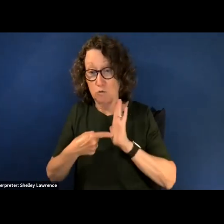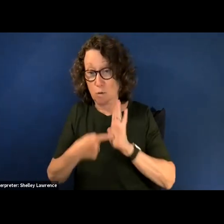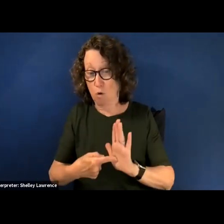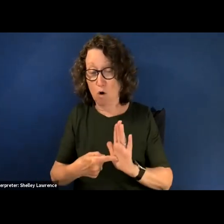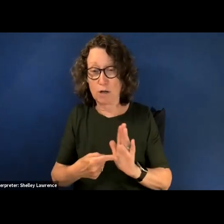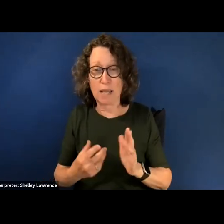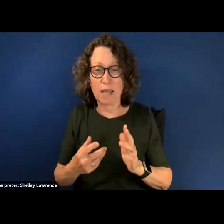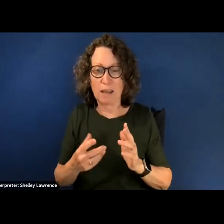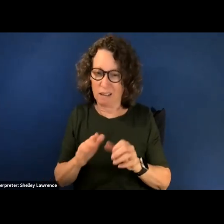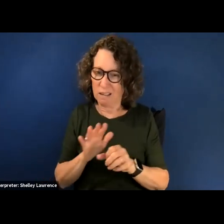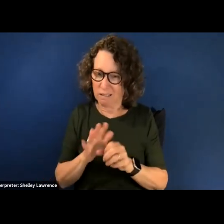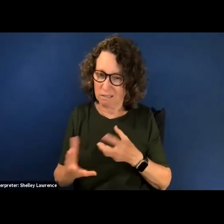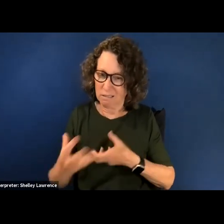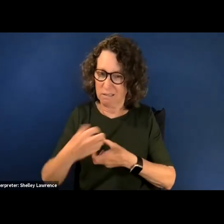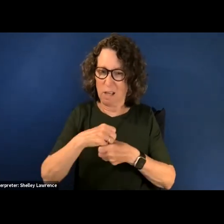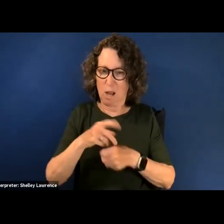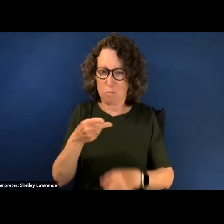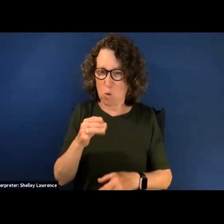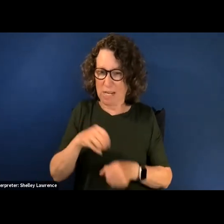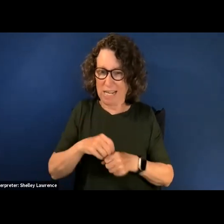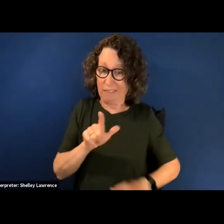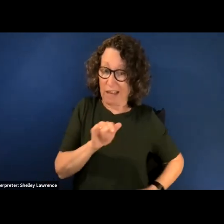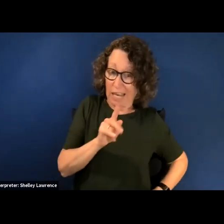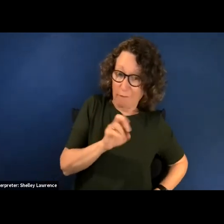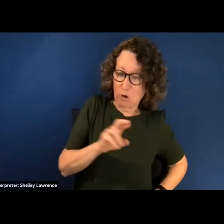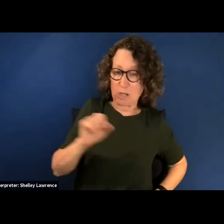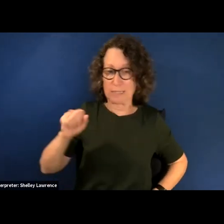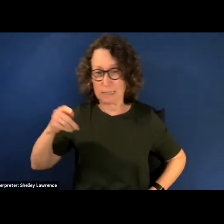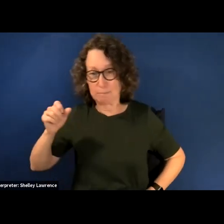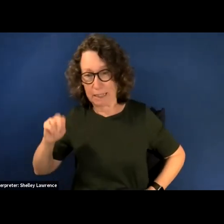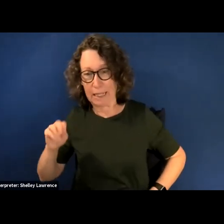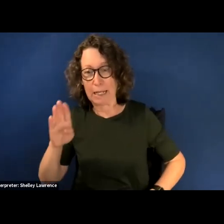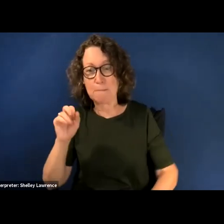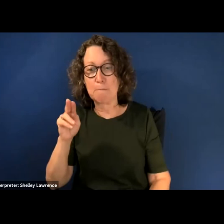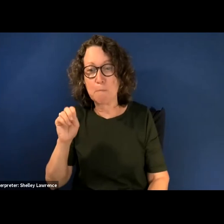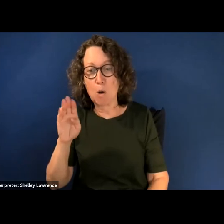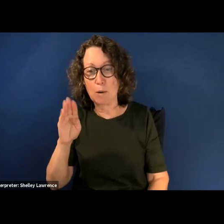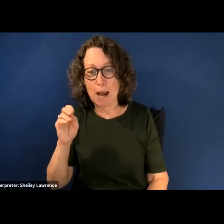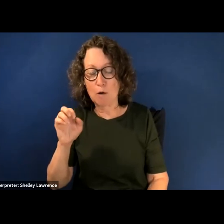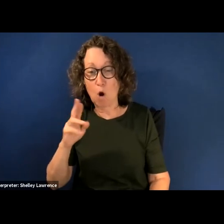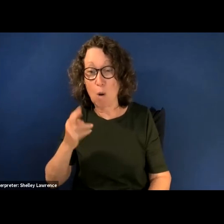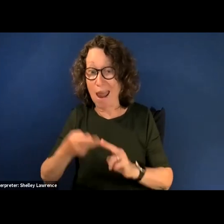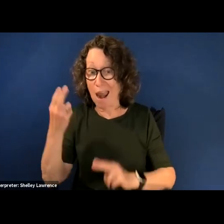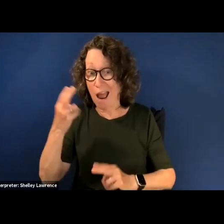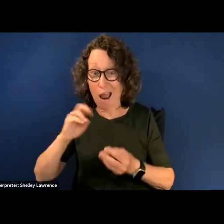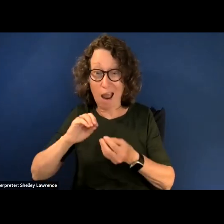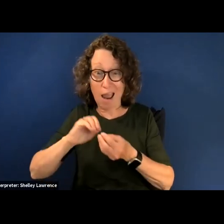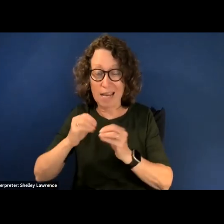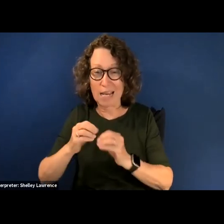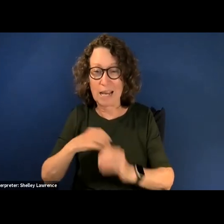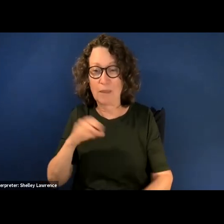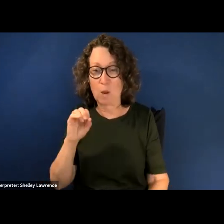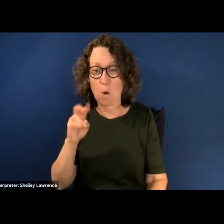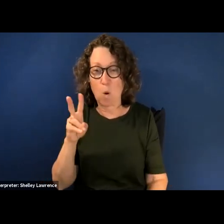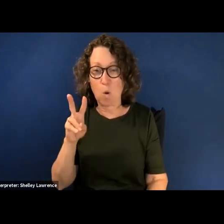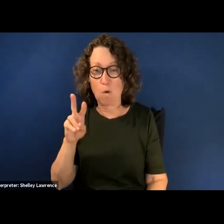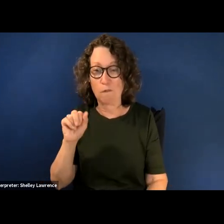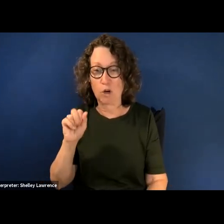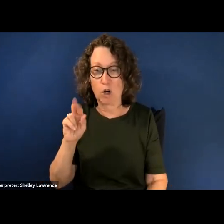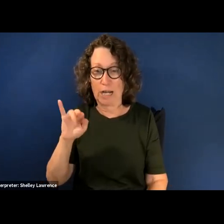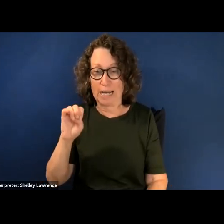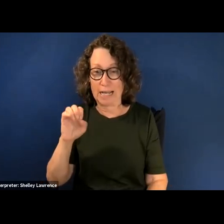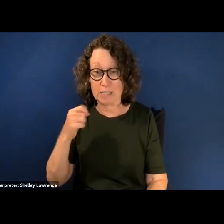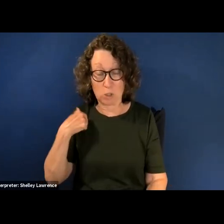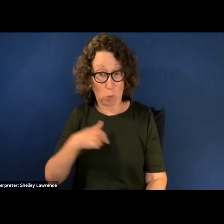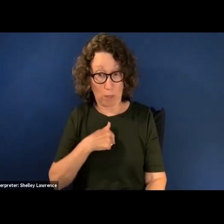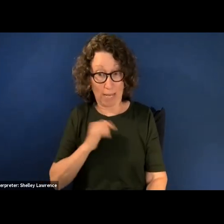significant accumulation of the spike protein in the liver, spleen, bone marrow, and shockingly high concentrations in the ovaries. We and